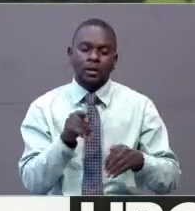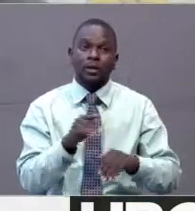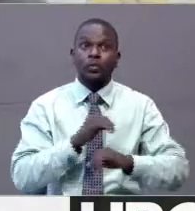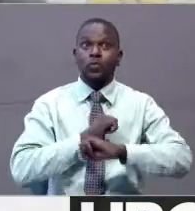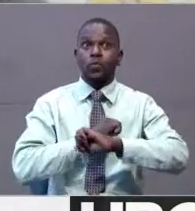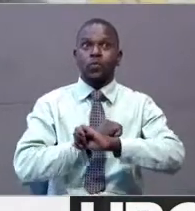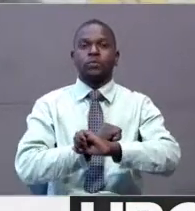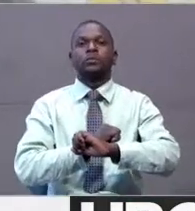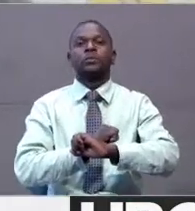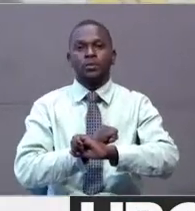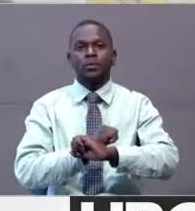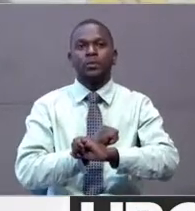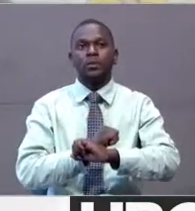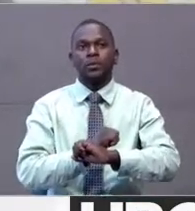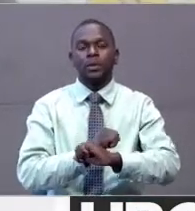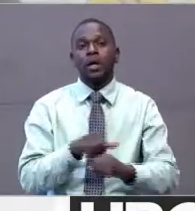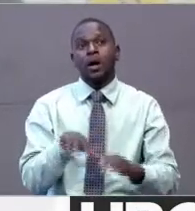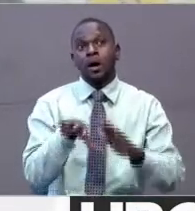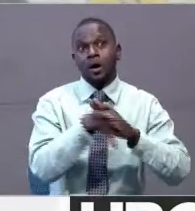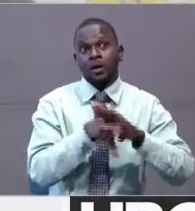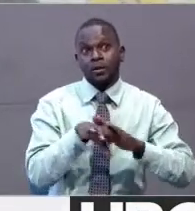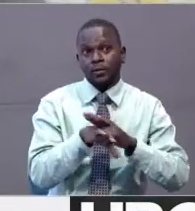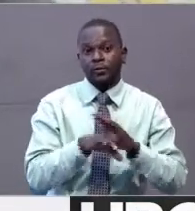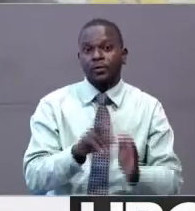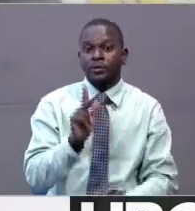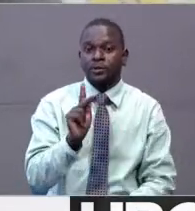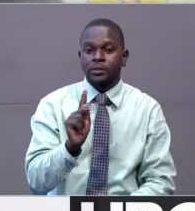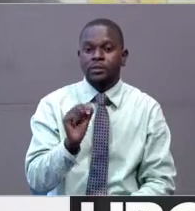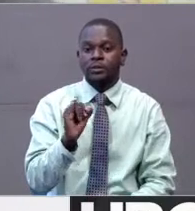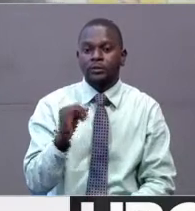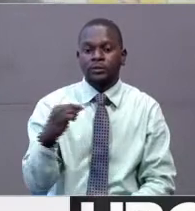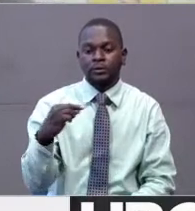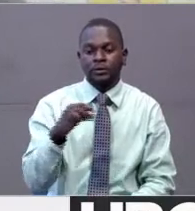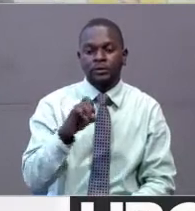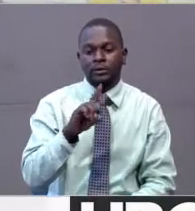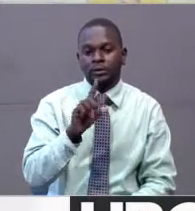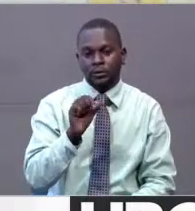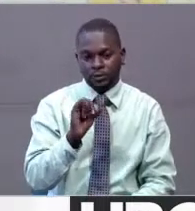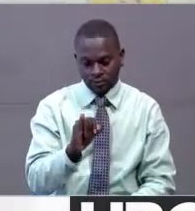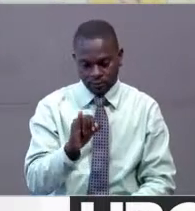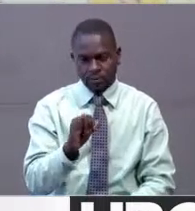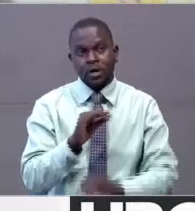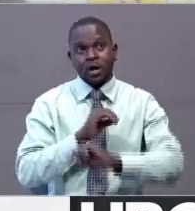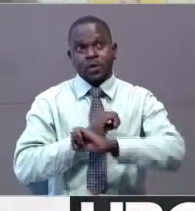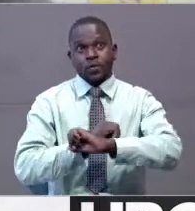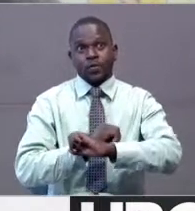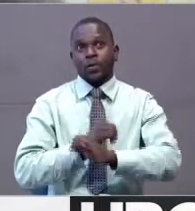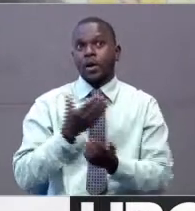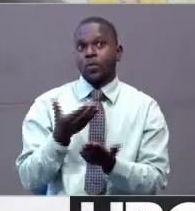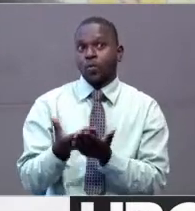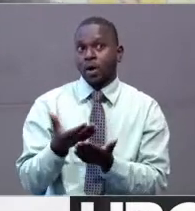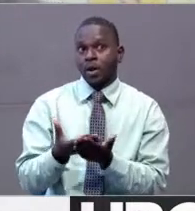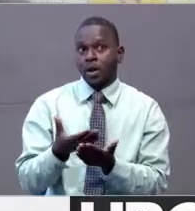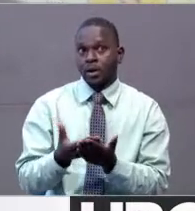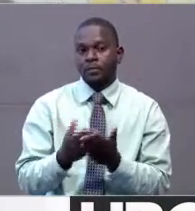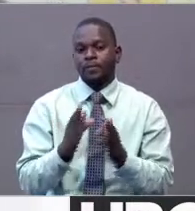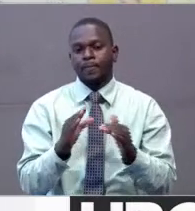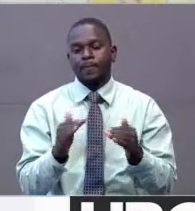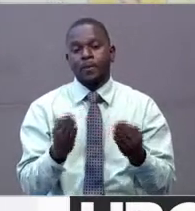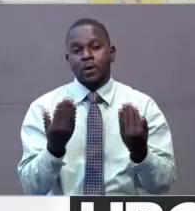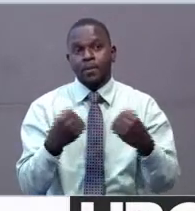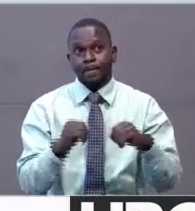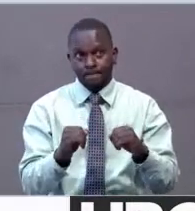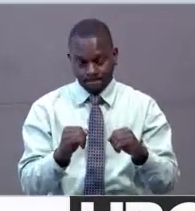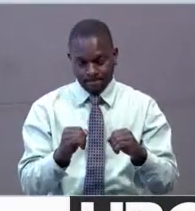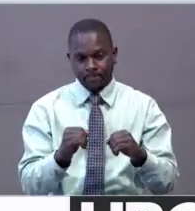preserve the environment in Kigezi? By preserving, first of all, the wetlands, where possible,